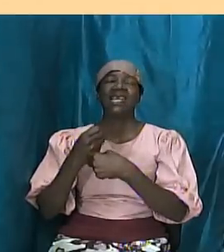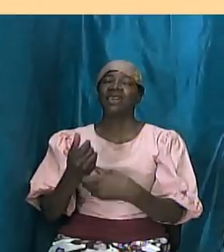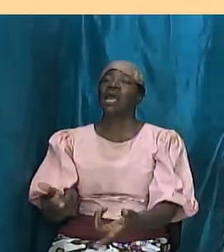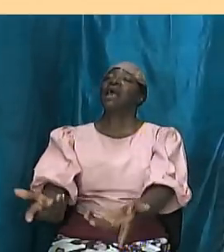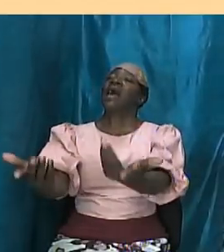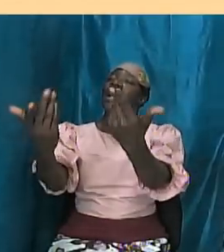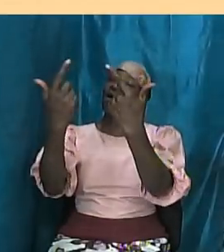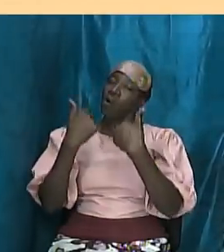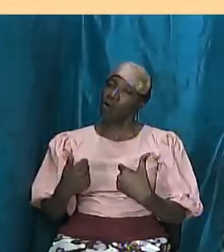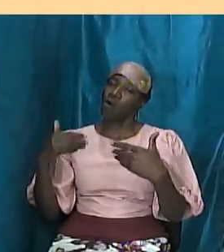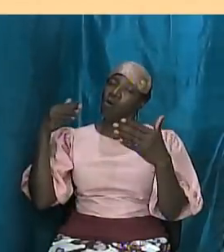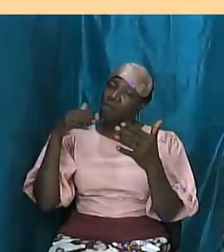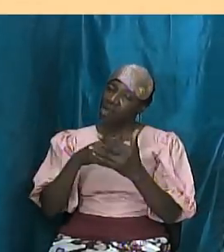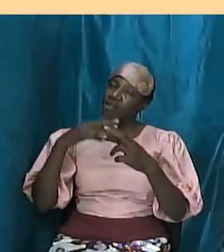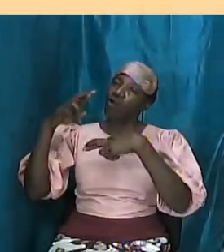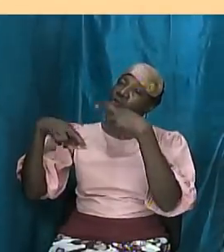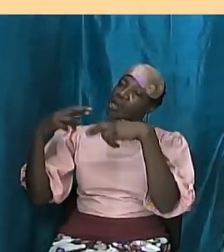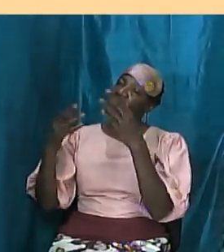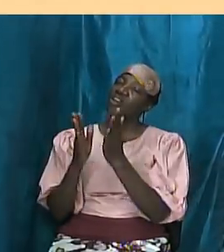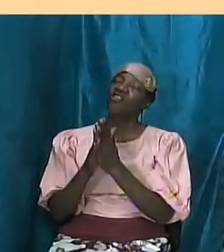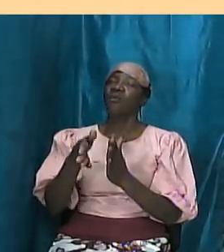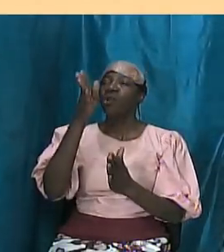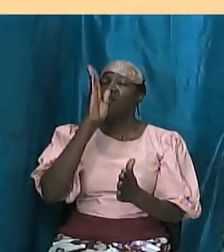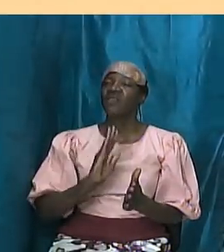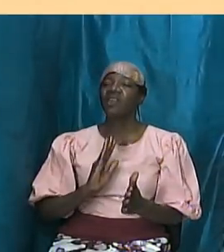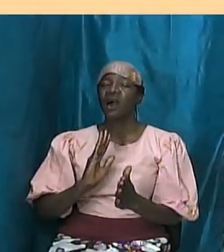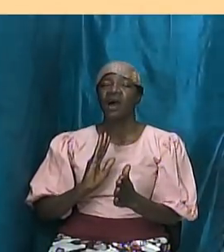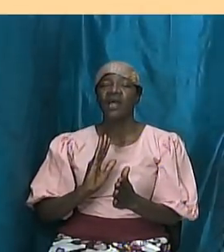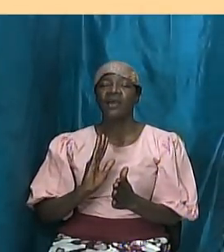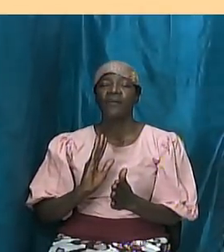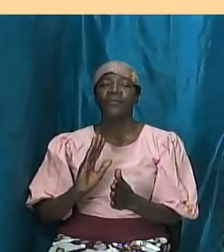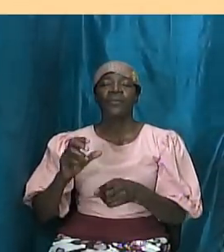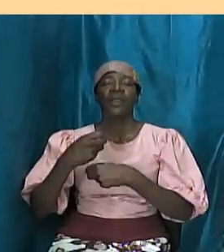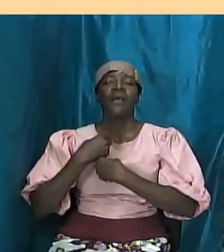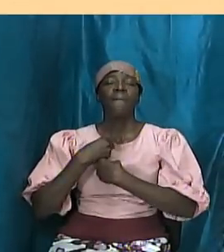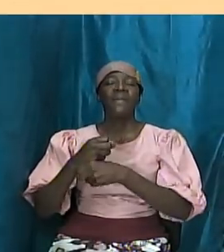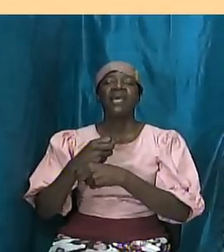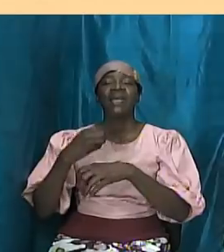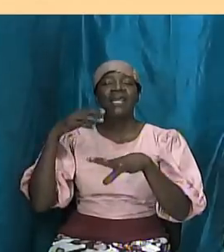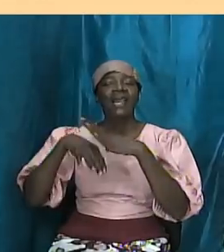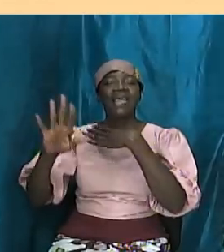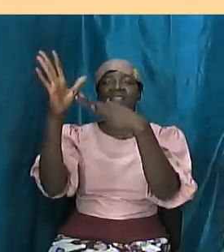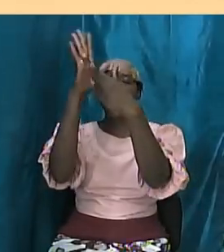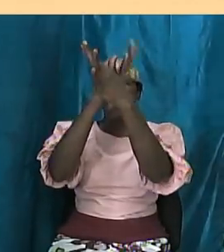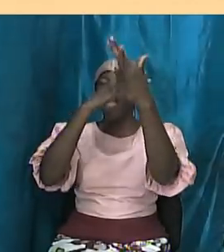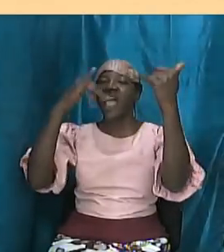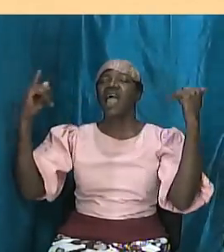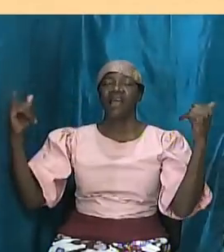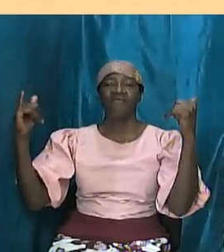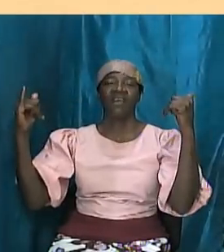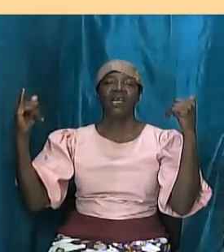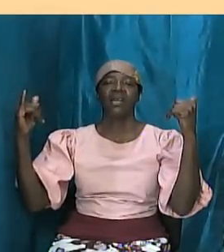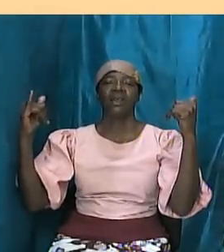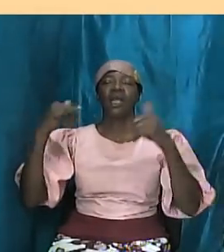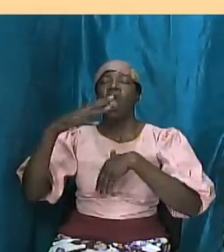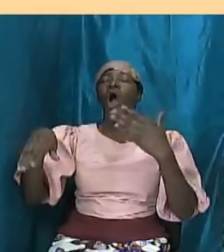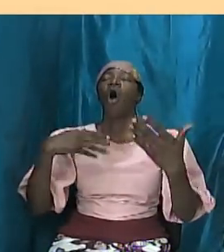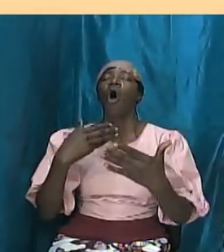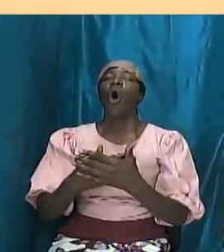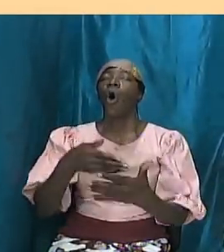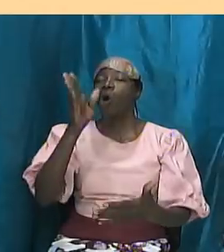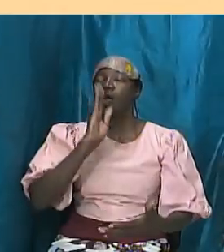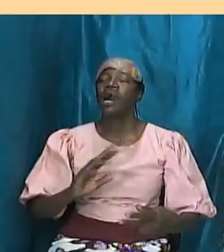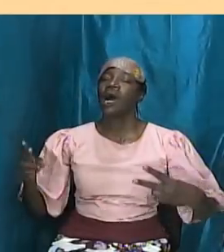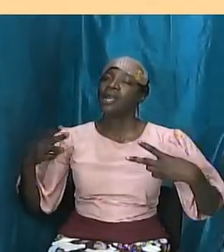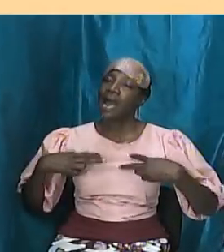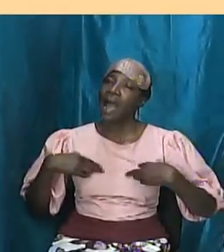into relationship with God and make it in later on in the New Jerusalem and into all that God has in